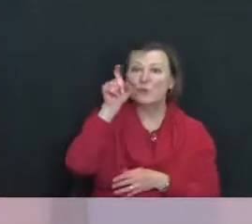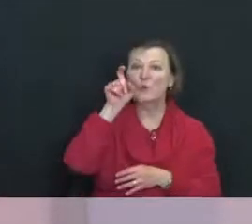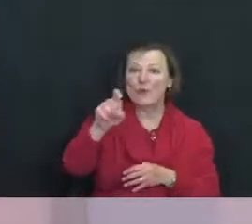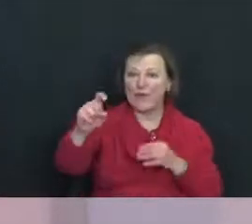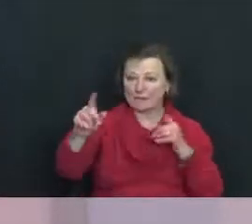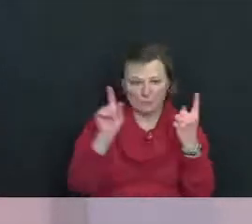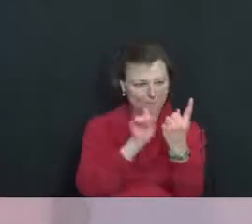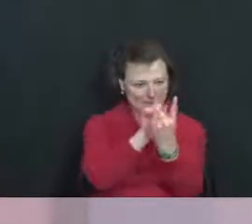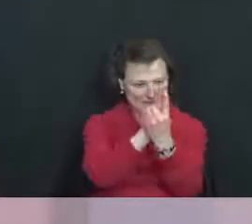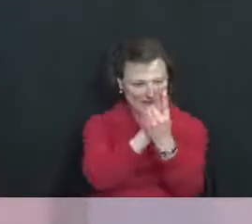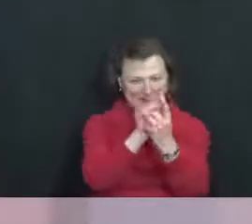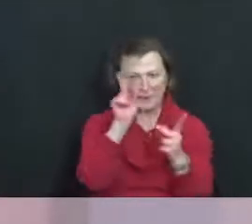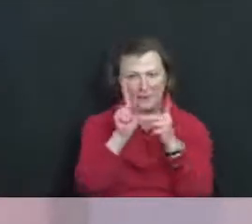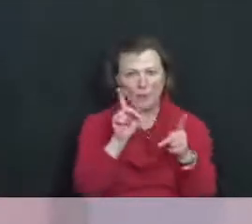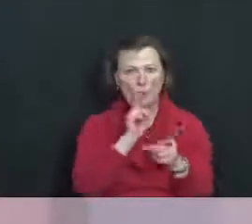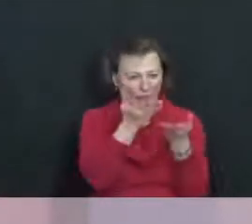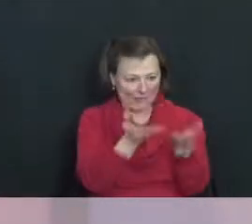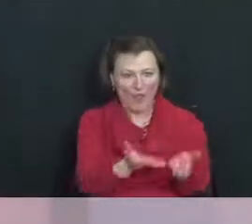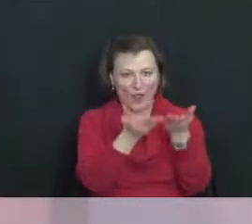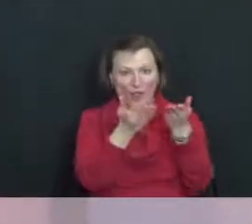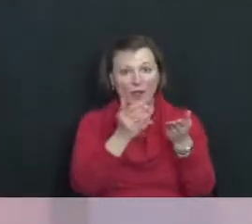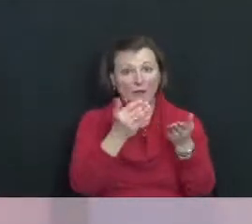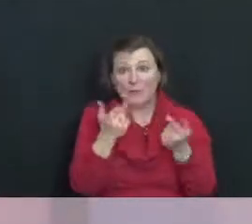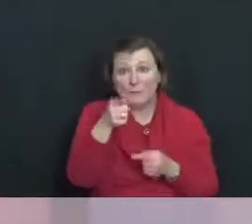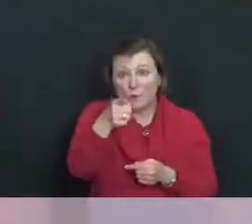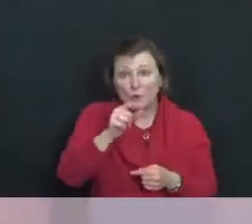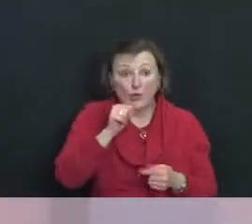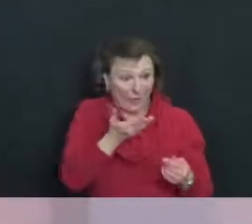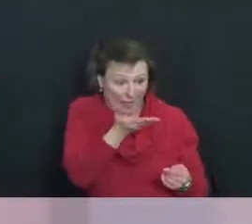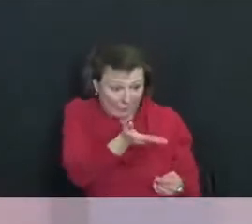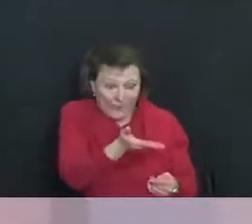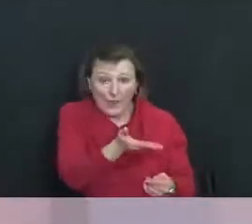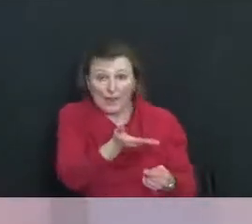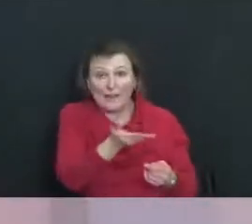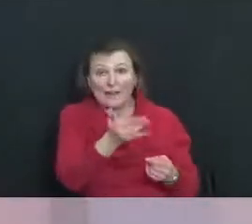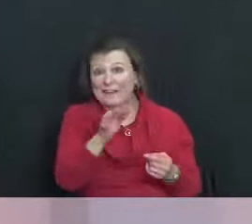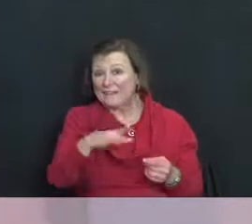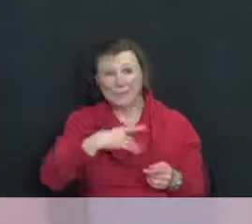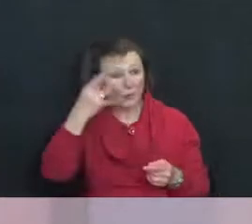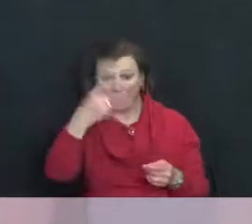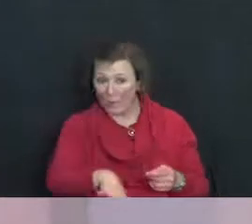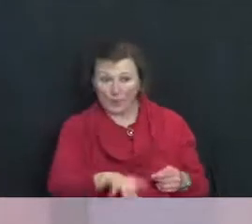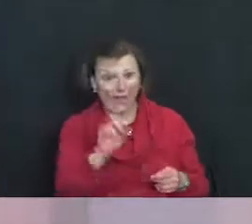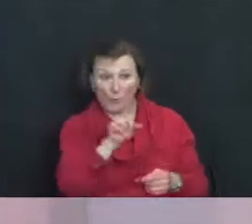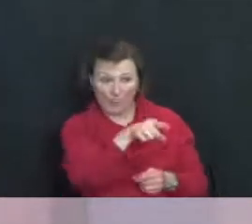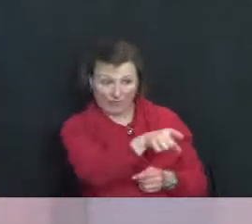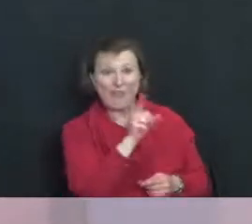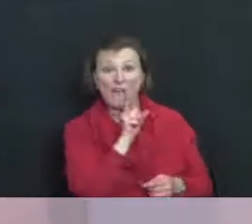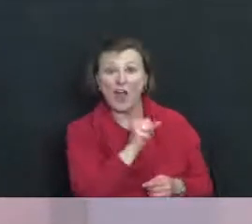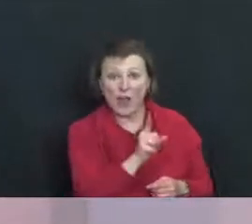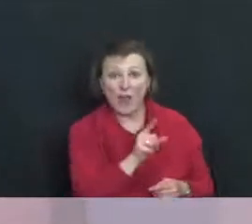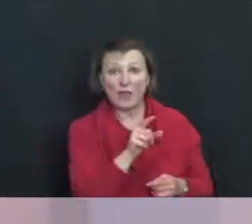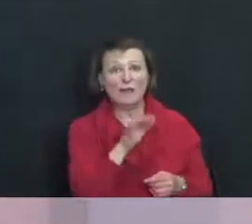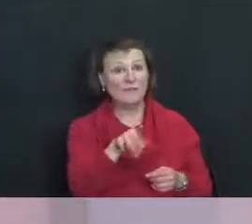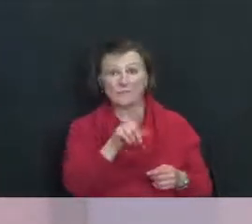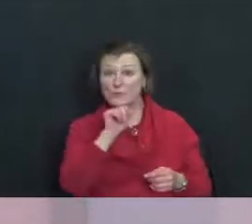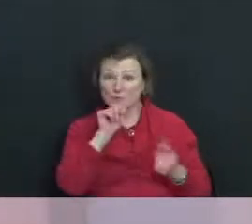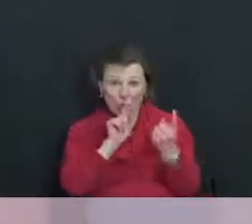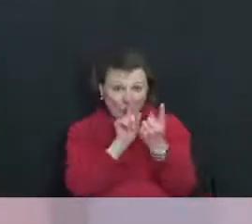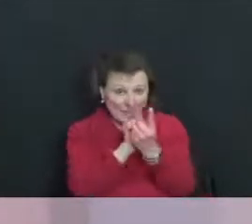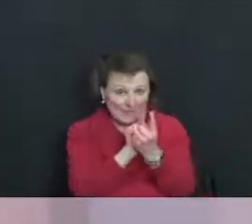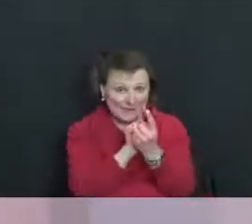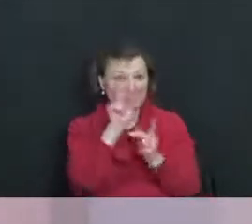they are, even if you're not there yourself. And even if you don't like the place they are in, if you don't meet